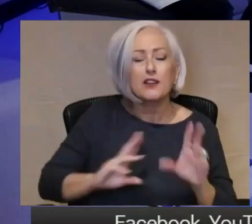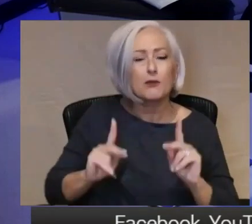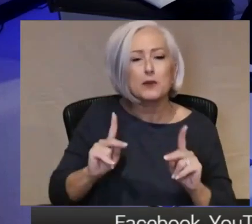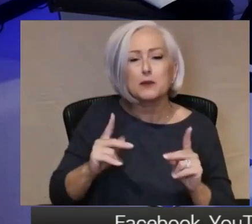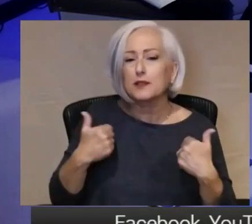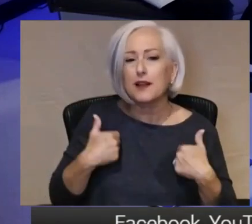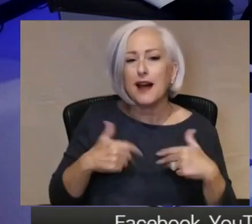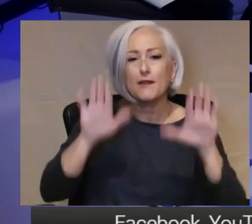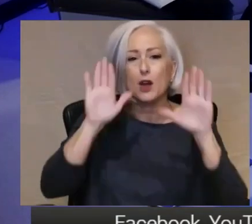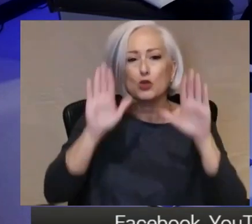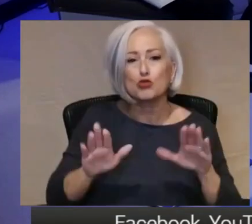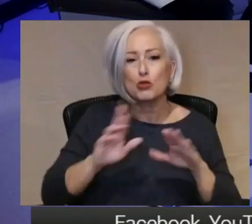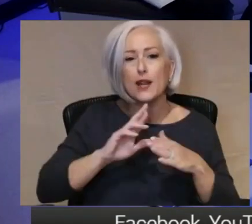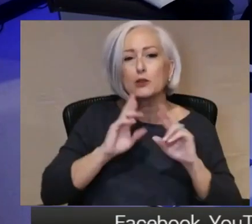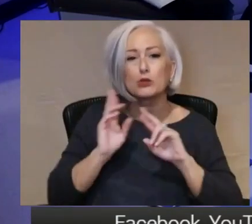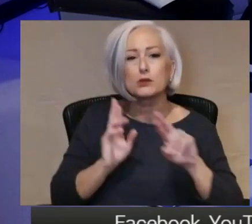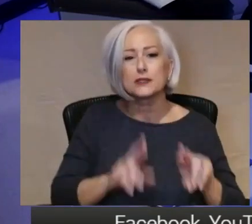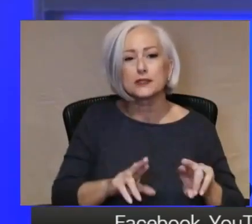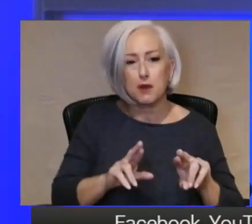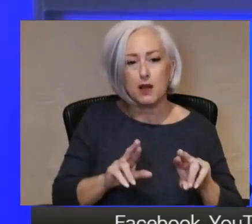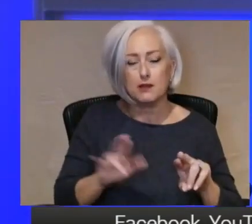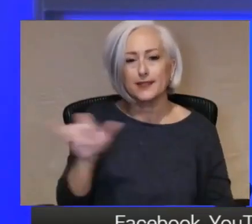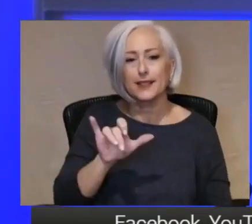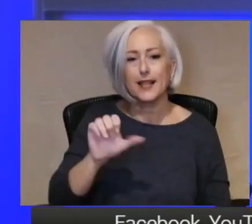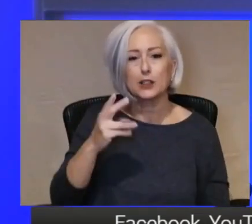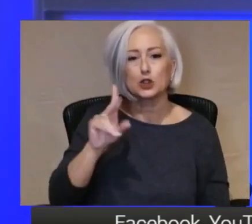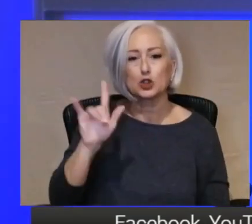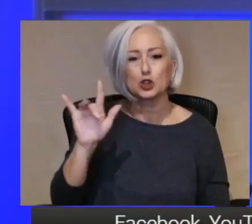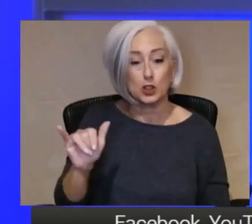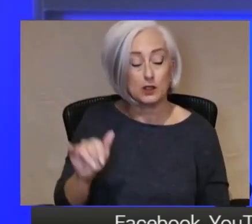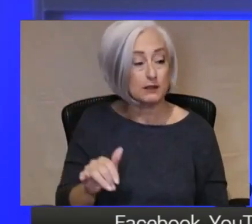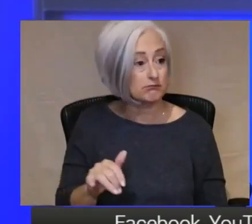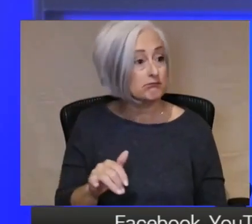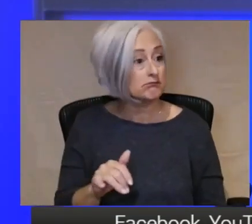this patient that Shirley has had? It's highly successful.